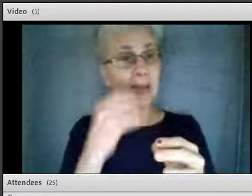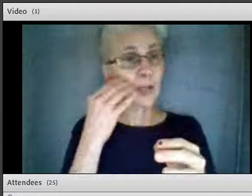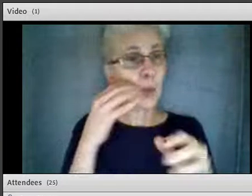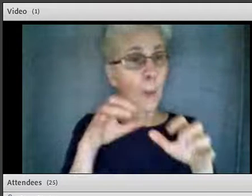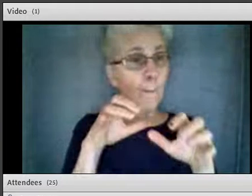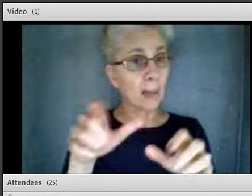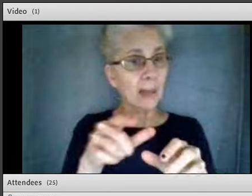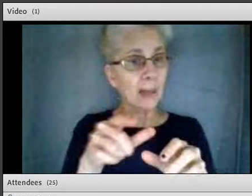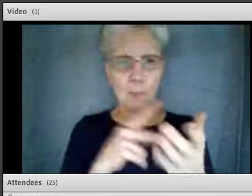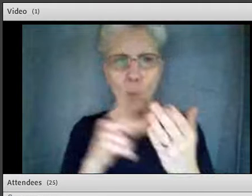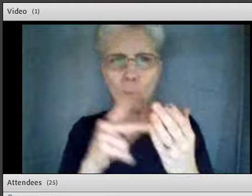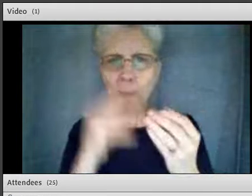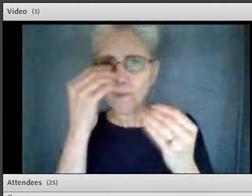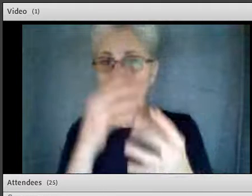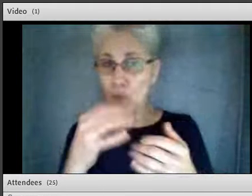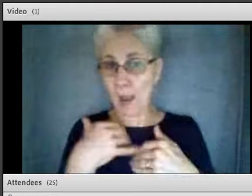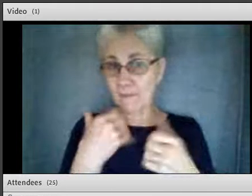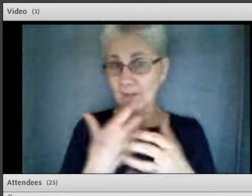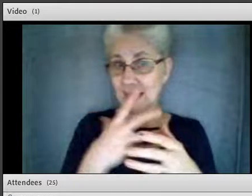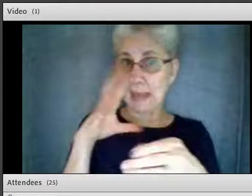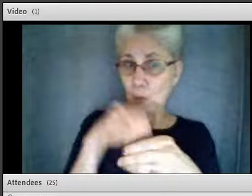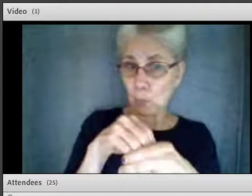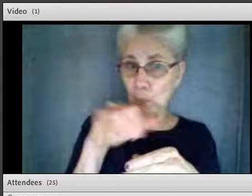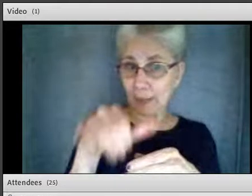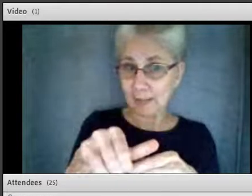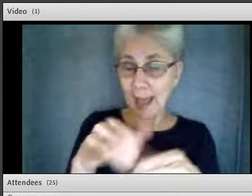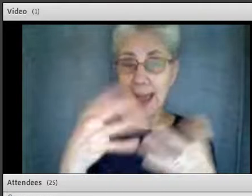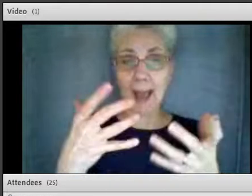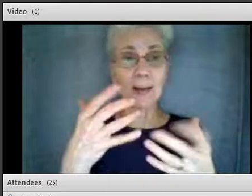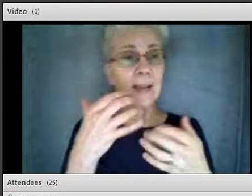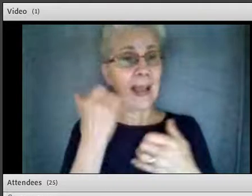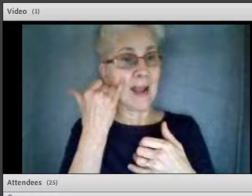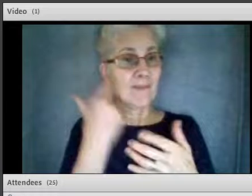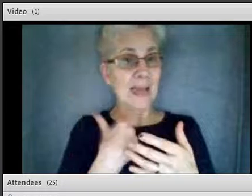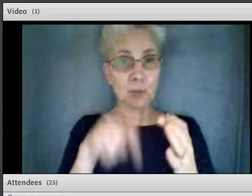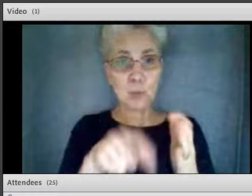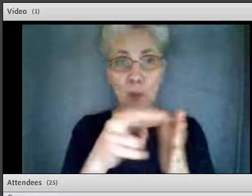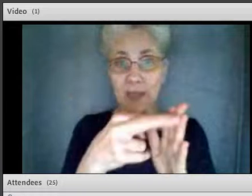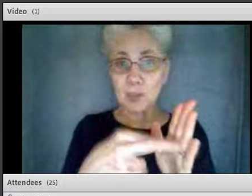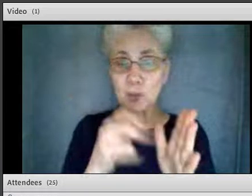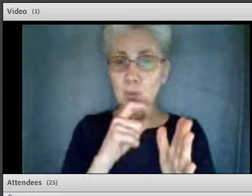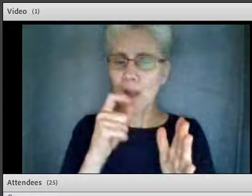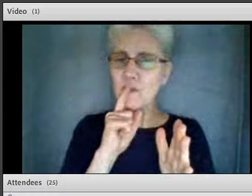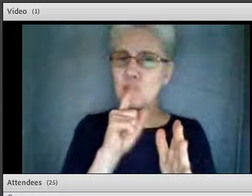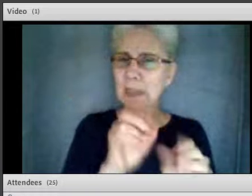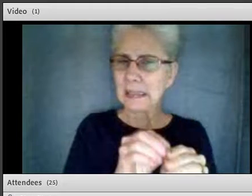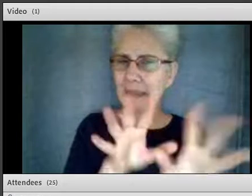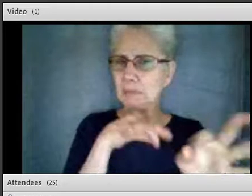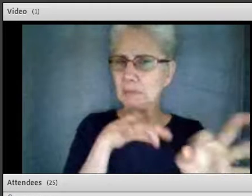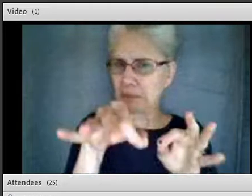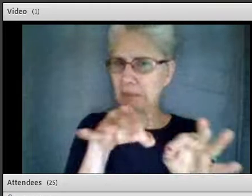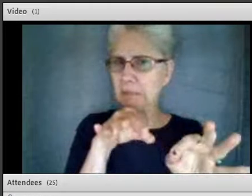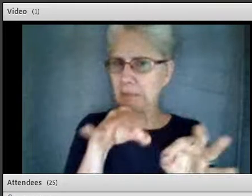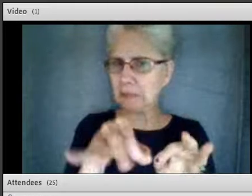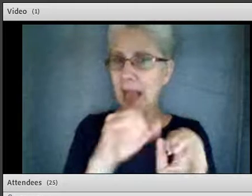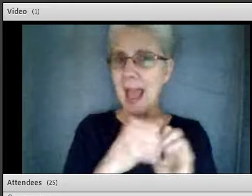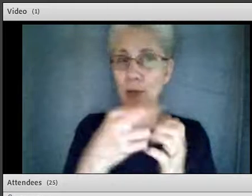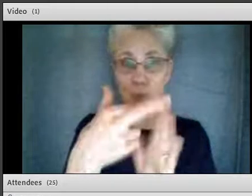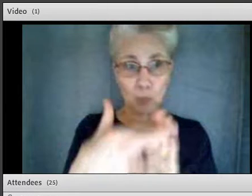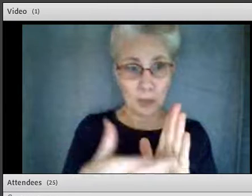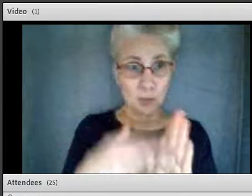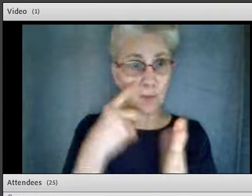there? If they need to register, do I have a really clear way that they have to register for the program before they can attend?